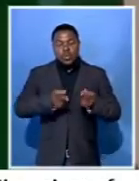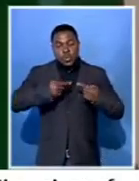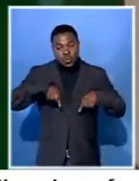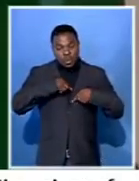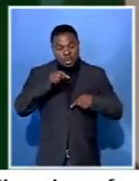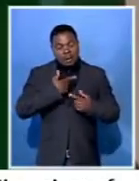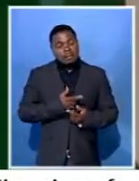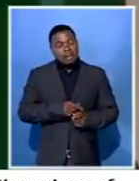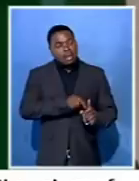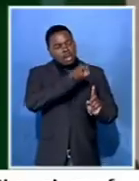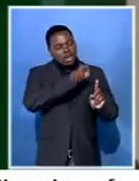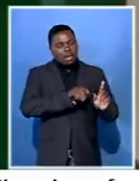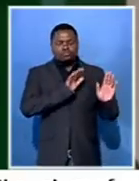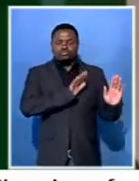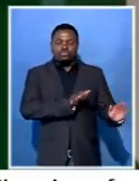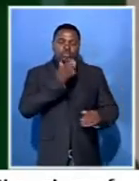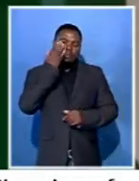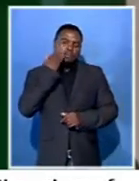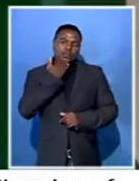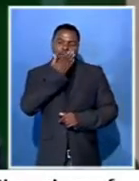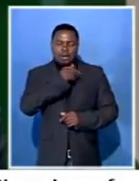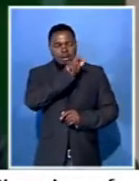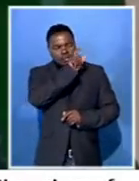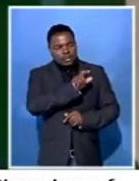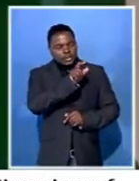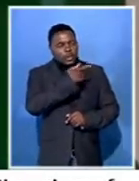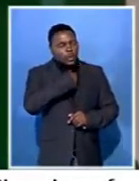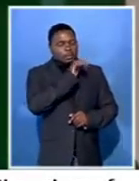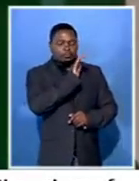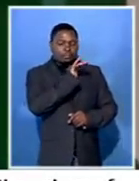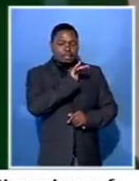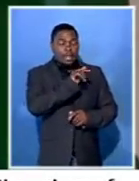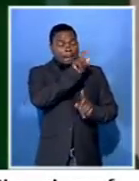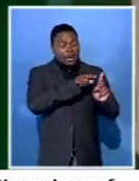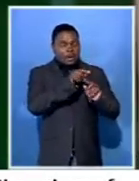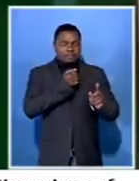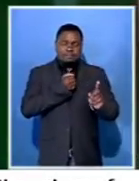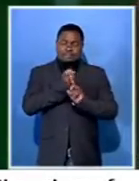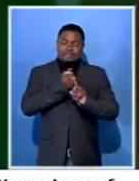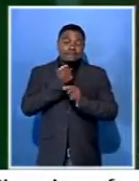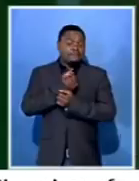a gentle soul and a formidable freedom fighter,